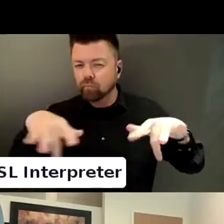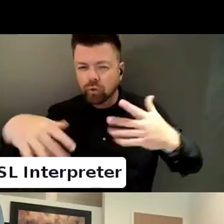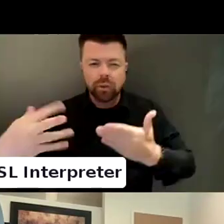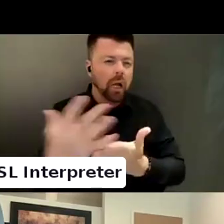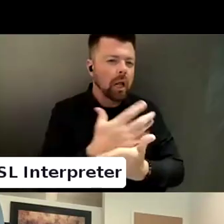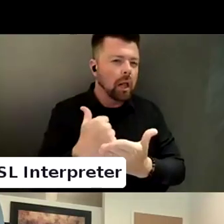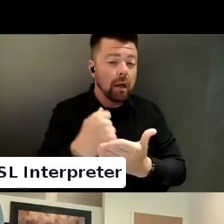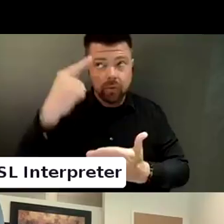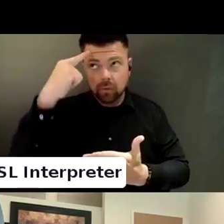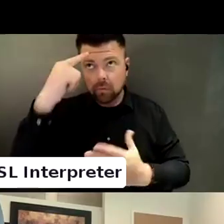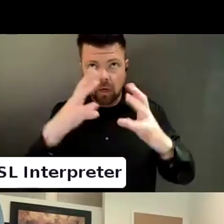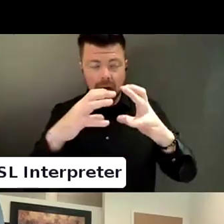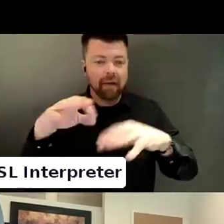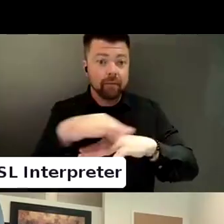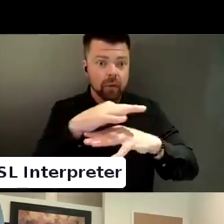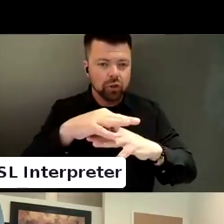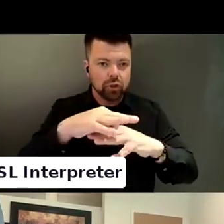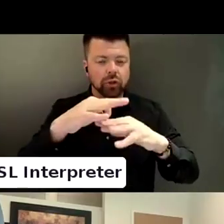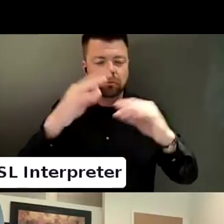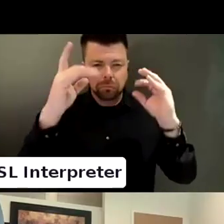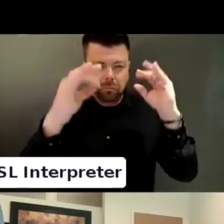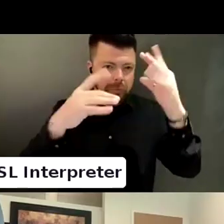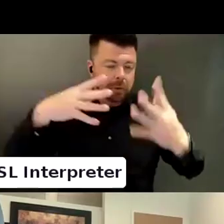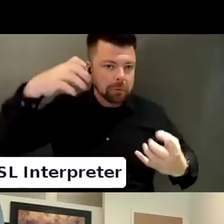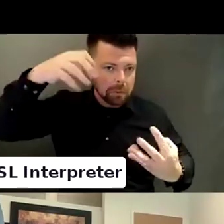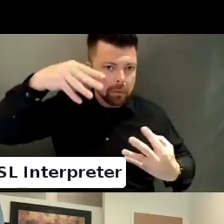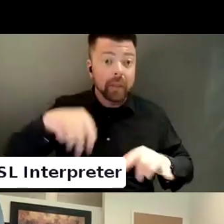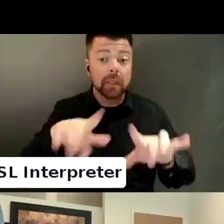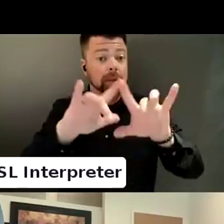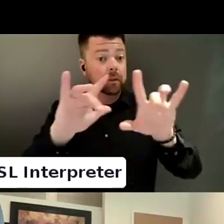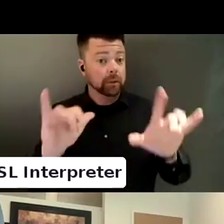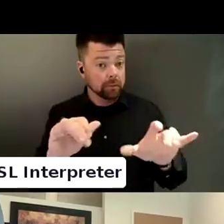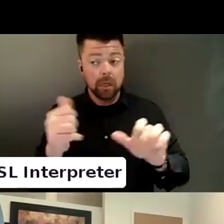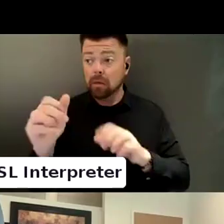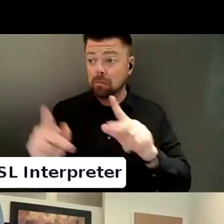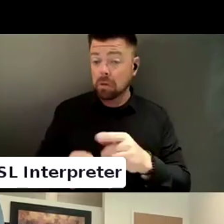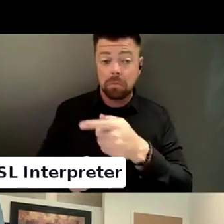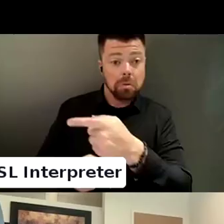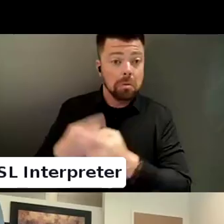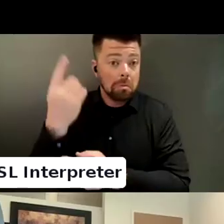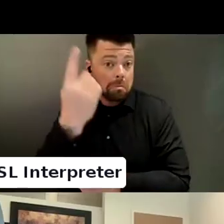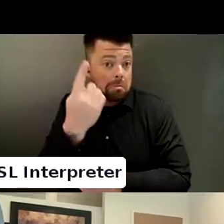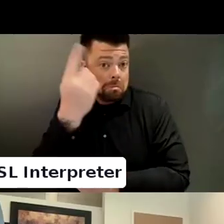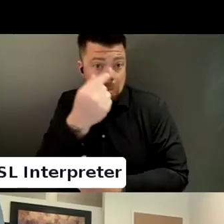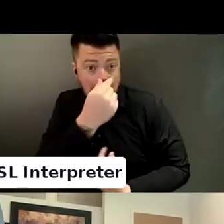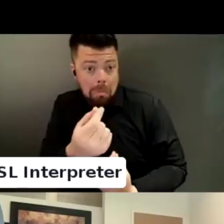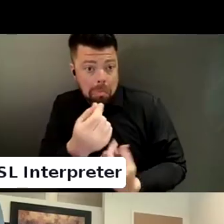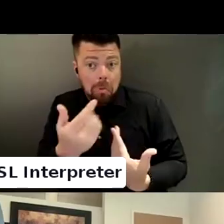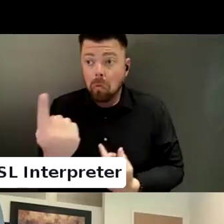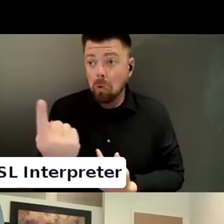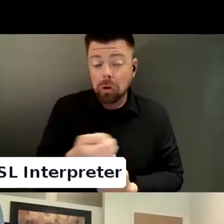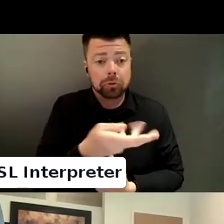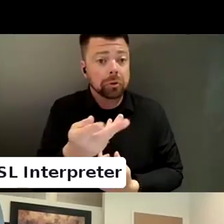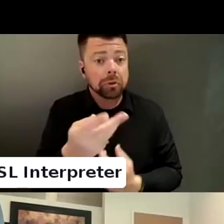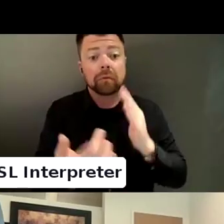the brain. By the same token, there will be some people who may be interested in one, or what I hope are going to be several devices that will be out on